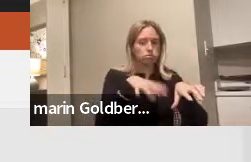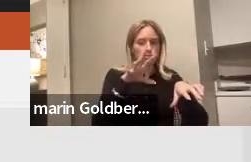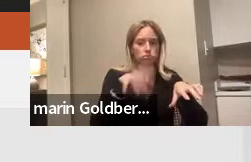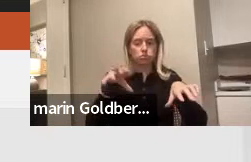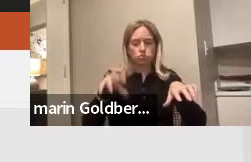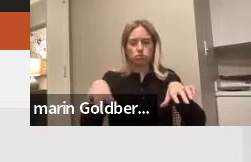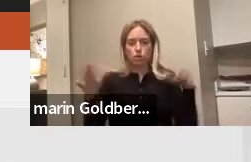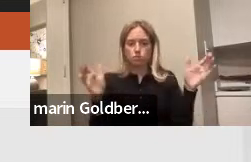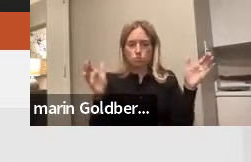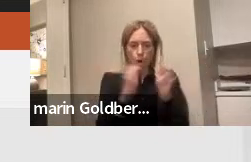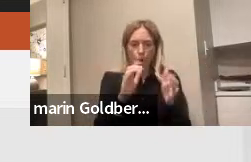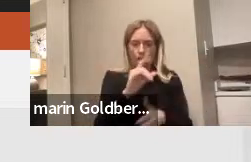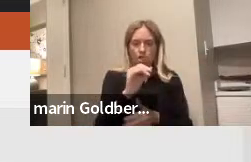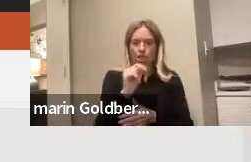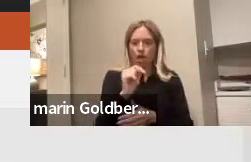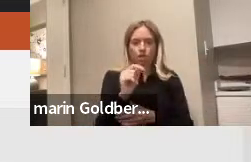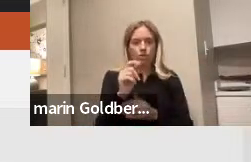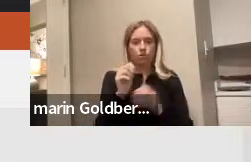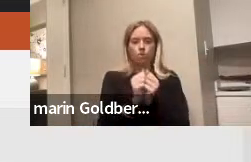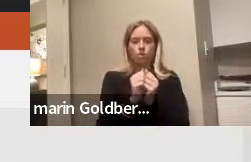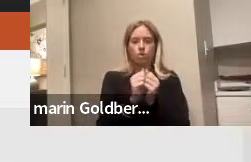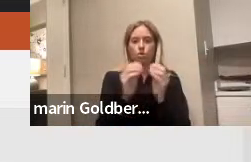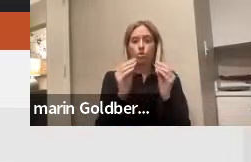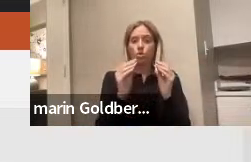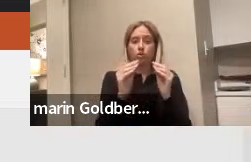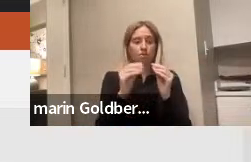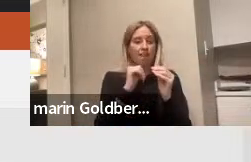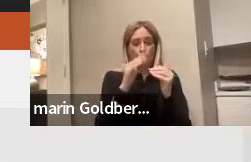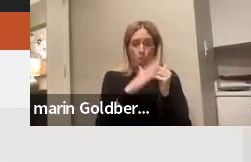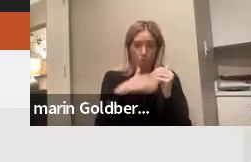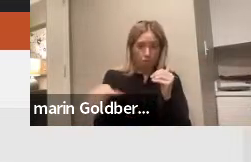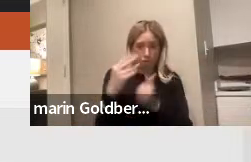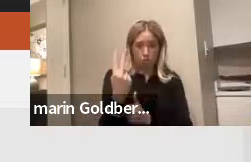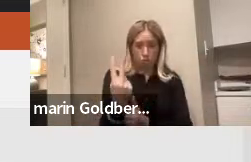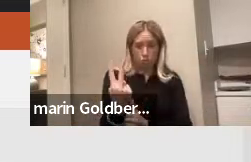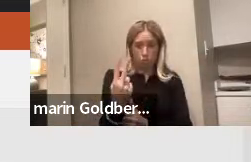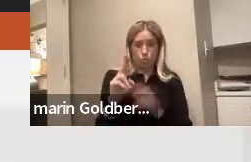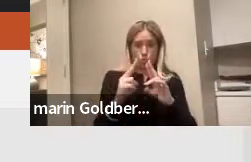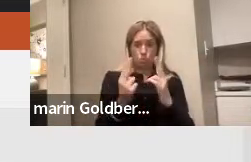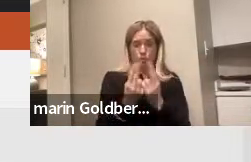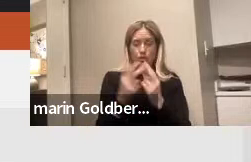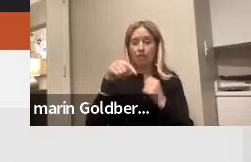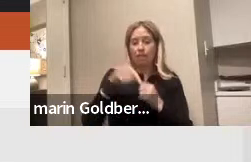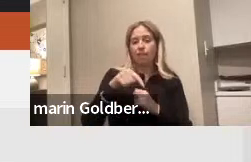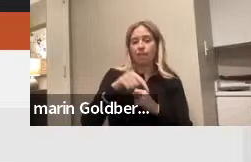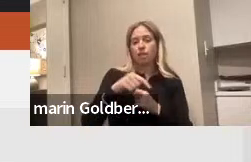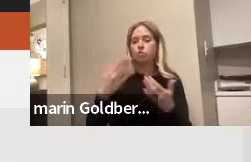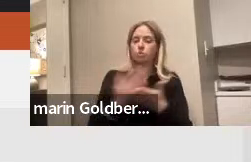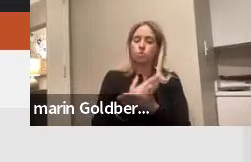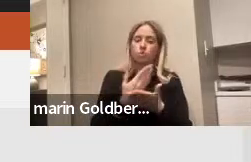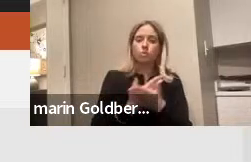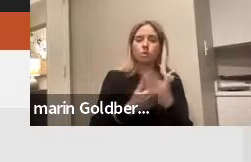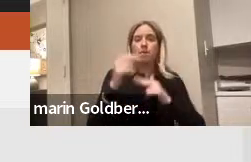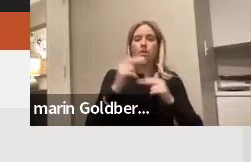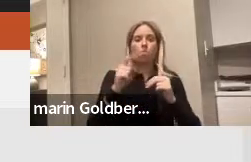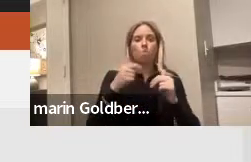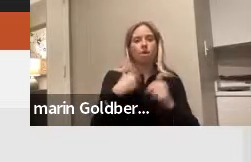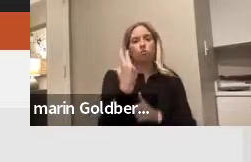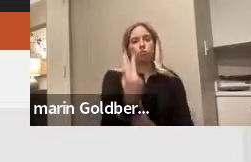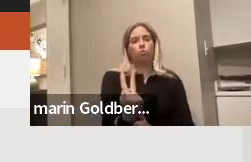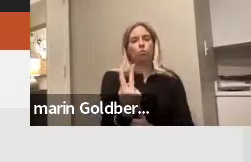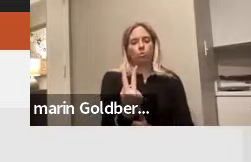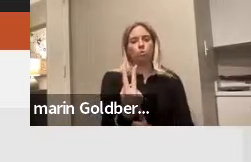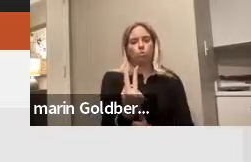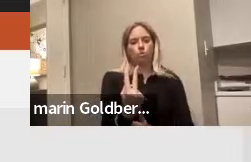more than two dwelling units are permitted. This newly constructed building only has 2 dwelling units, so it